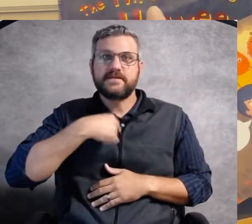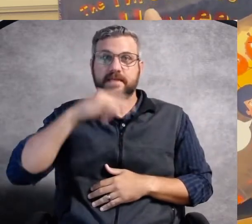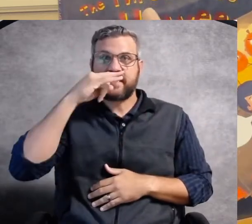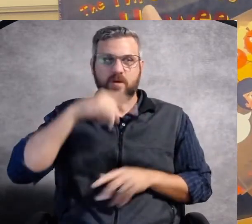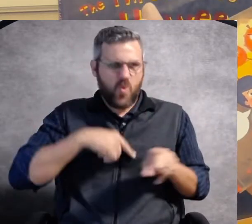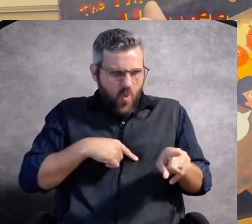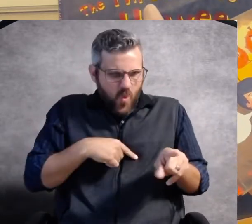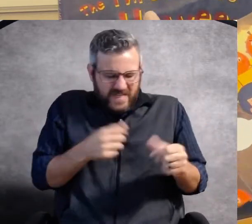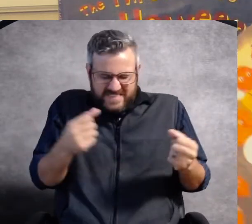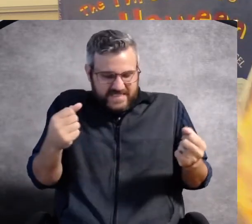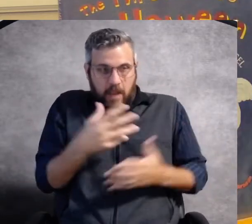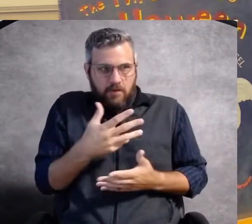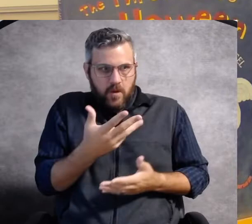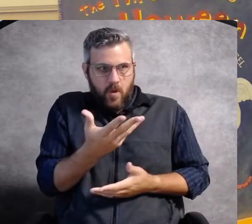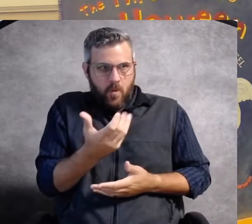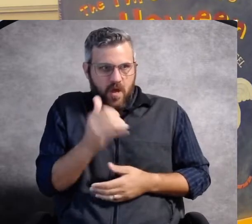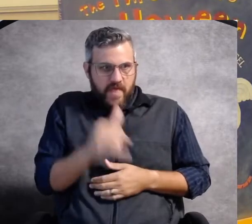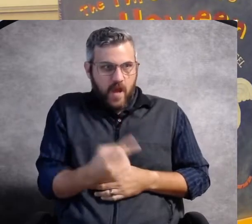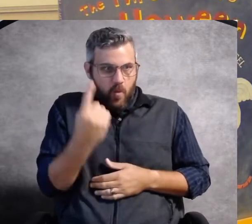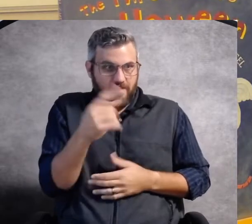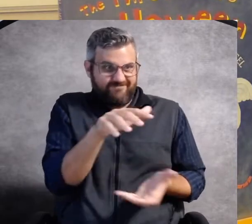scariest. I want this one.